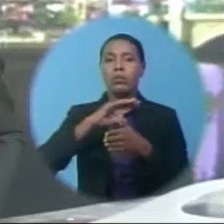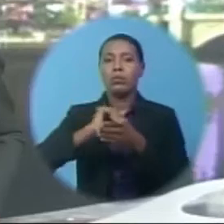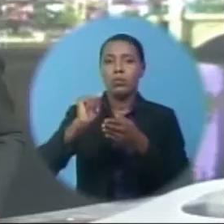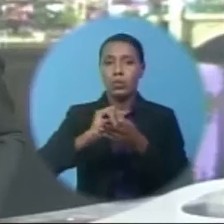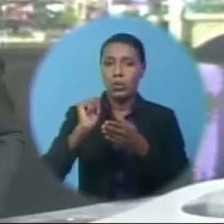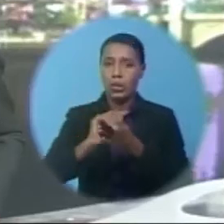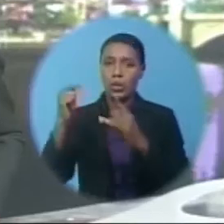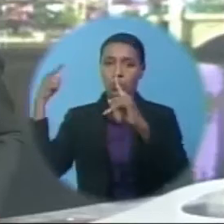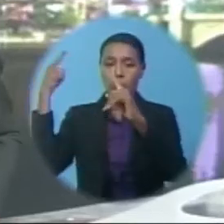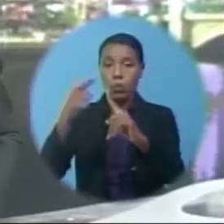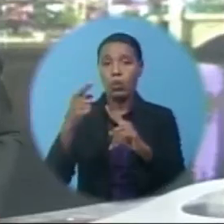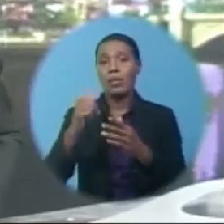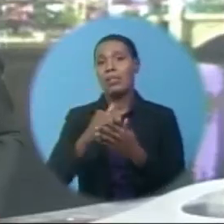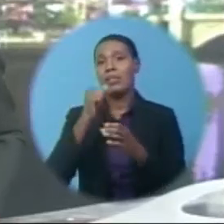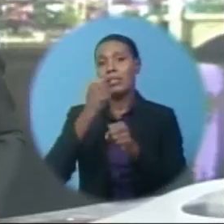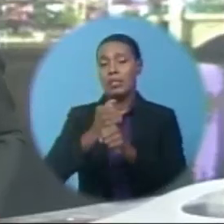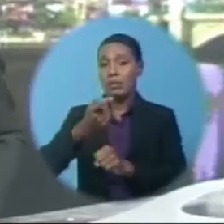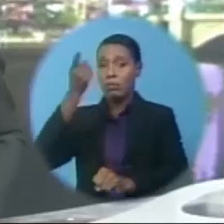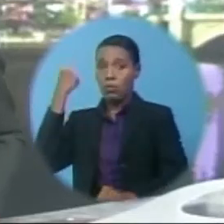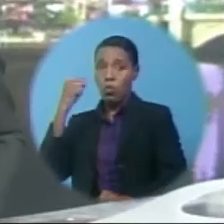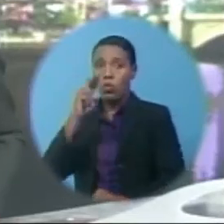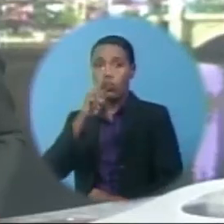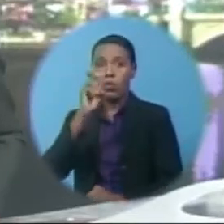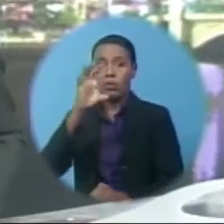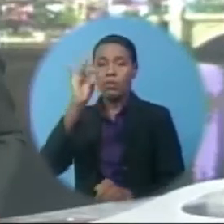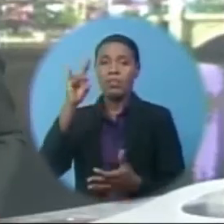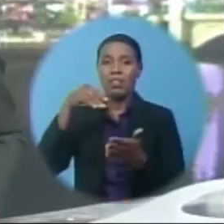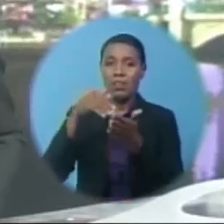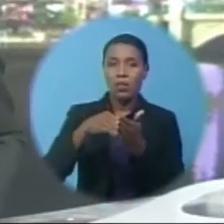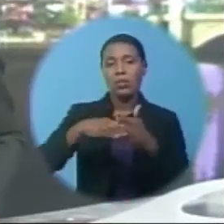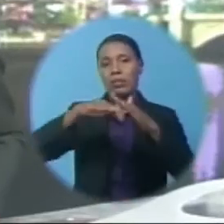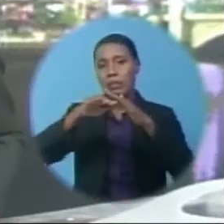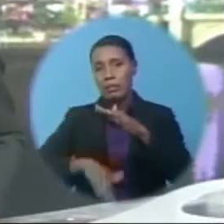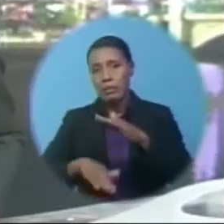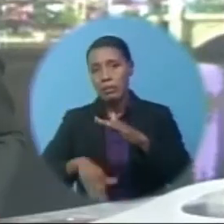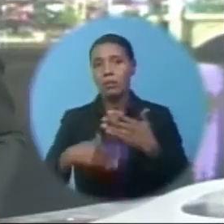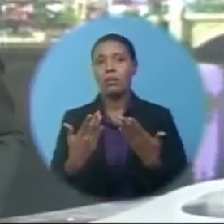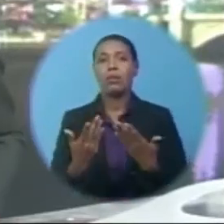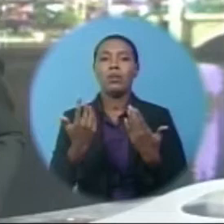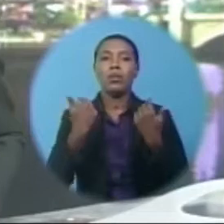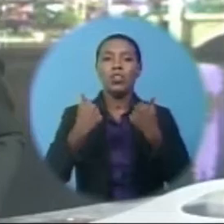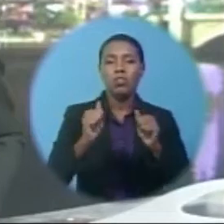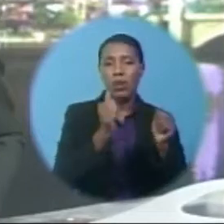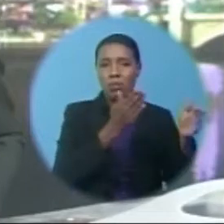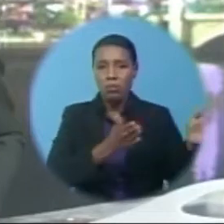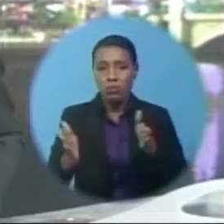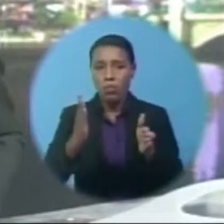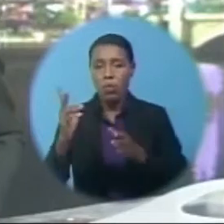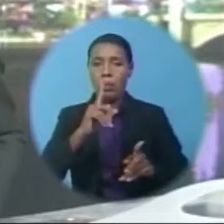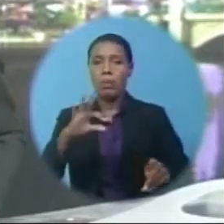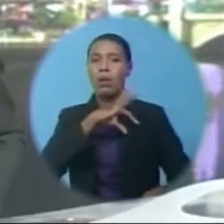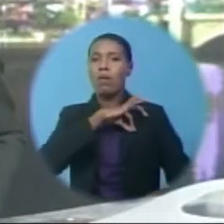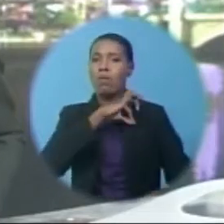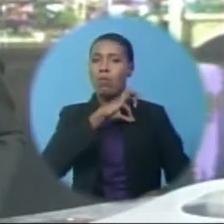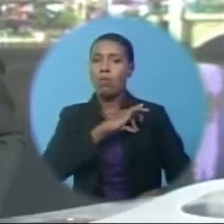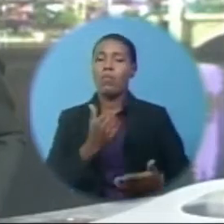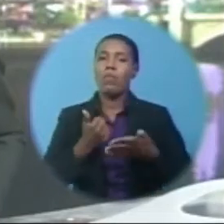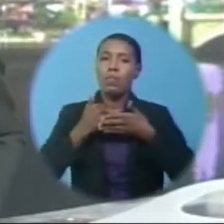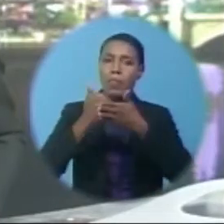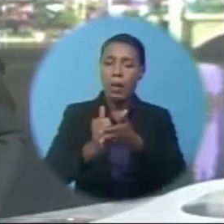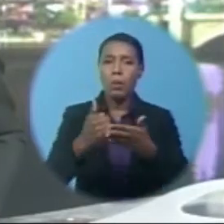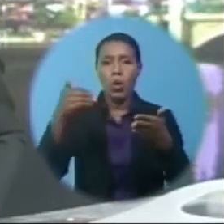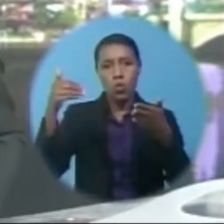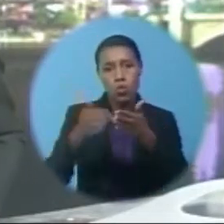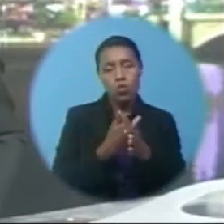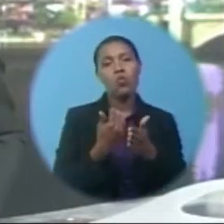by $250,000 last year, Major Walker says they've started training the volunteers who will man the kettles in new techniques that should encourage